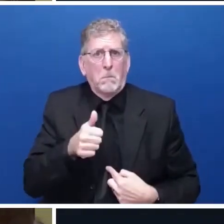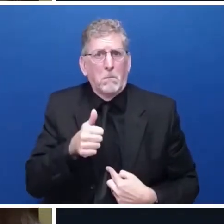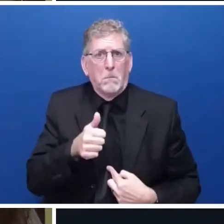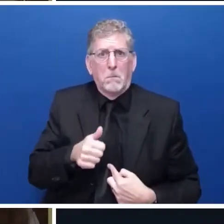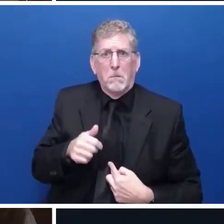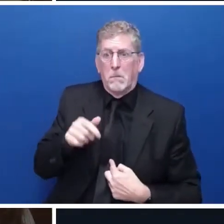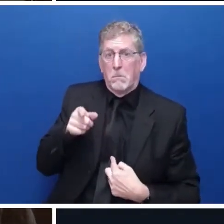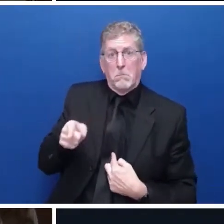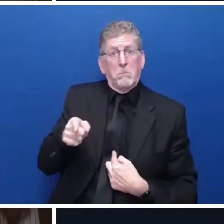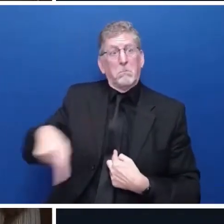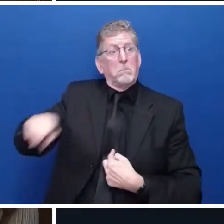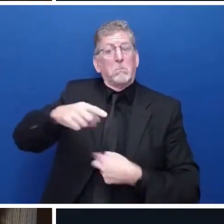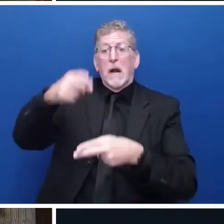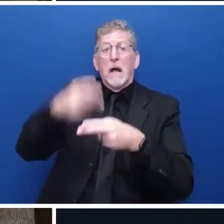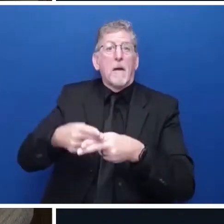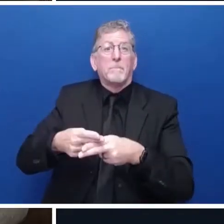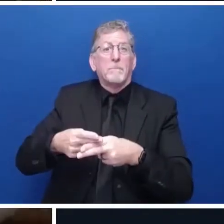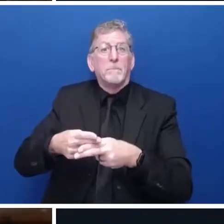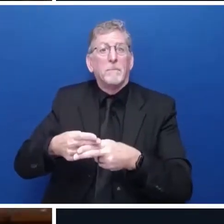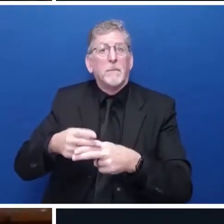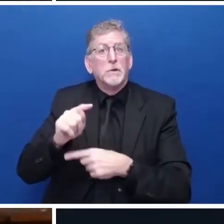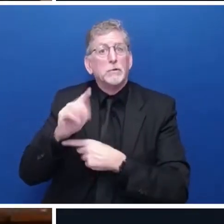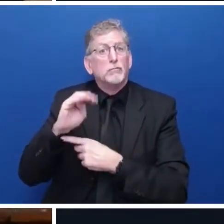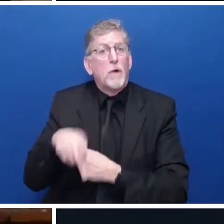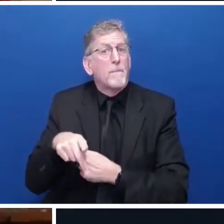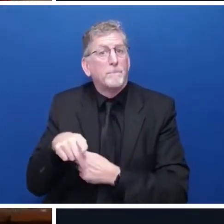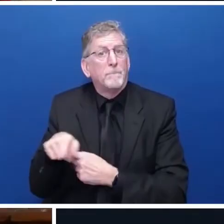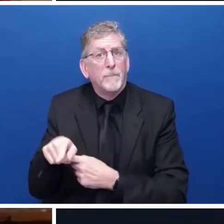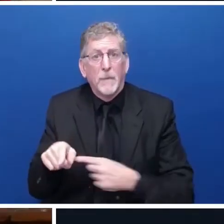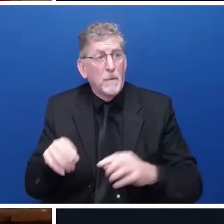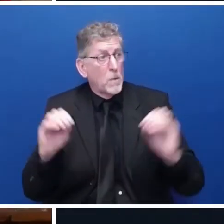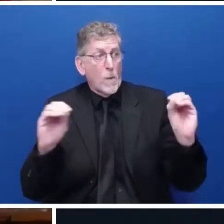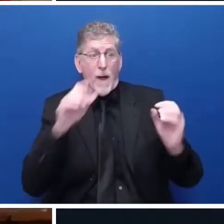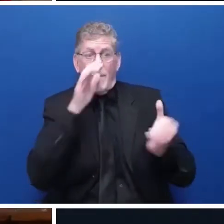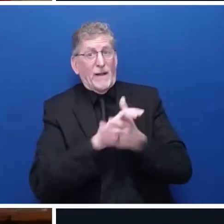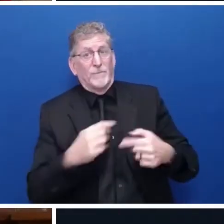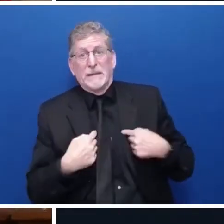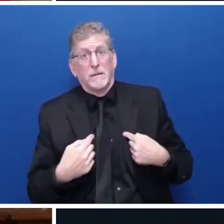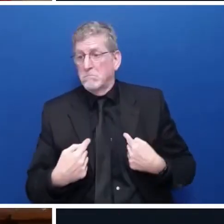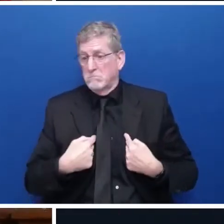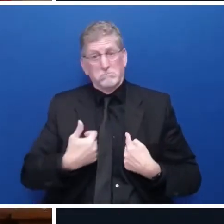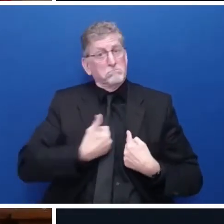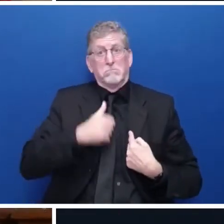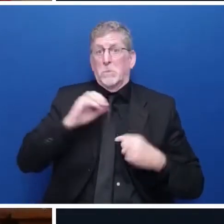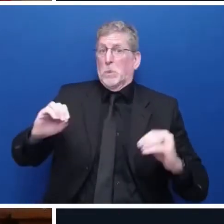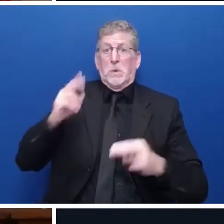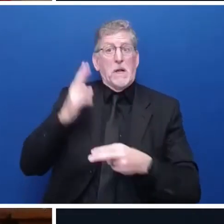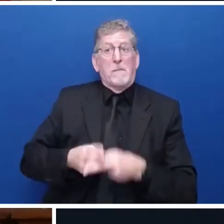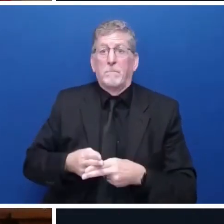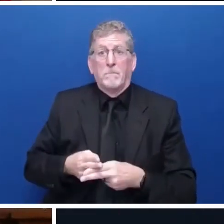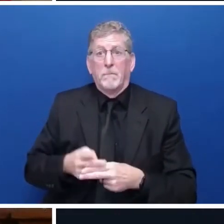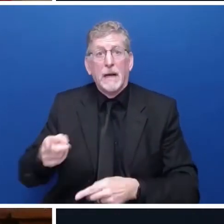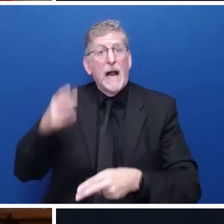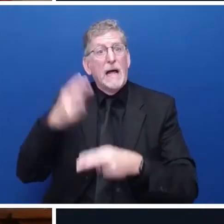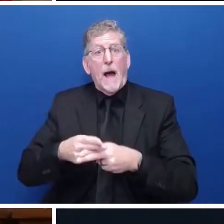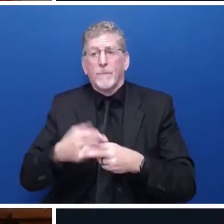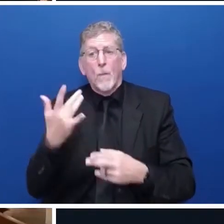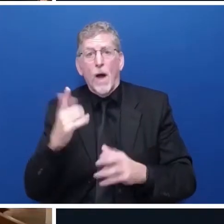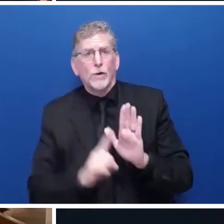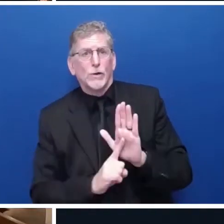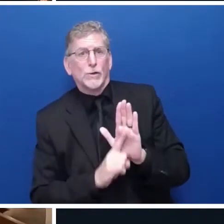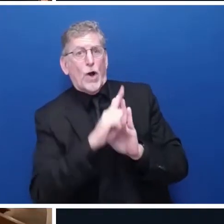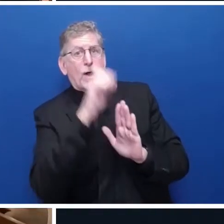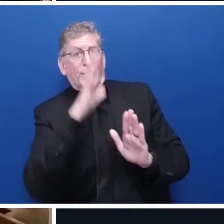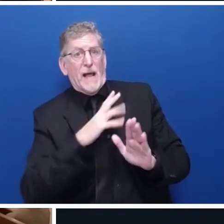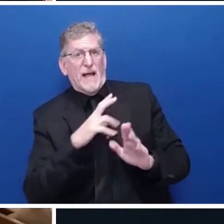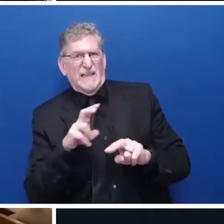Nobody believes me, but I did not name it. It was named by a very tall man sitting right there in the third row. Nice man, a good